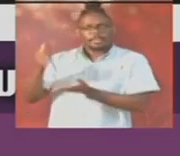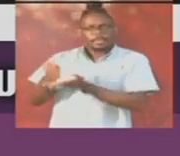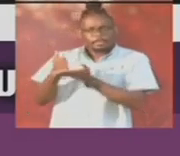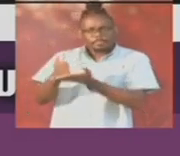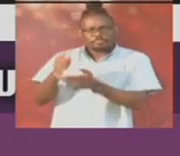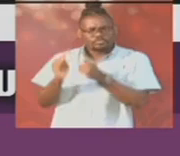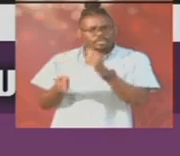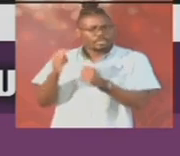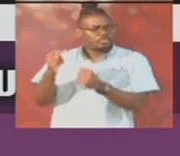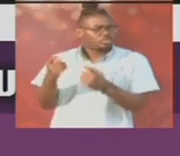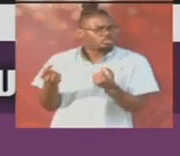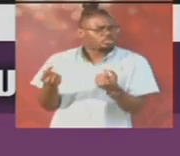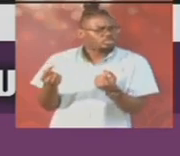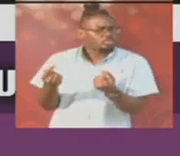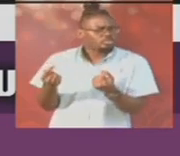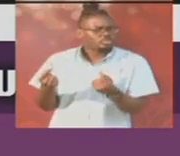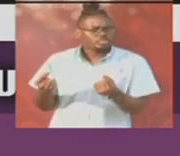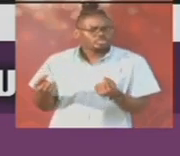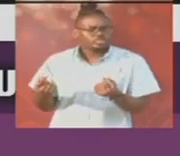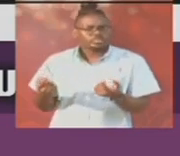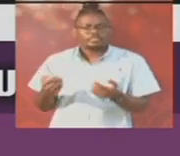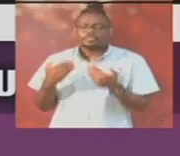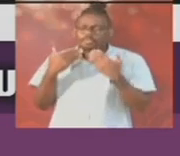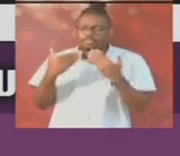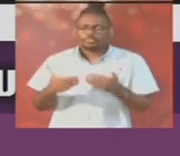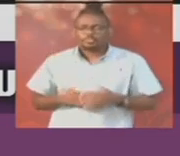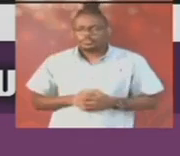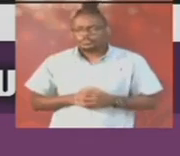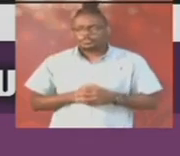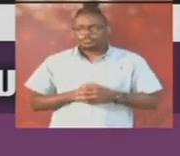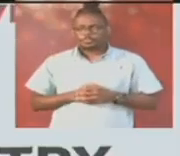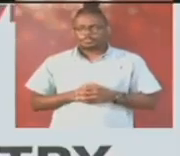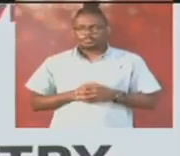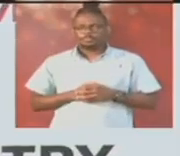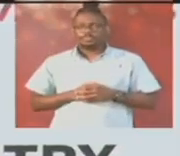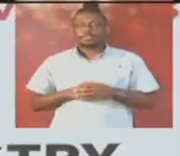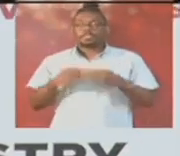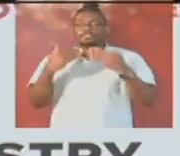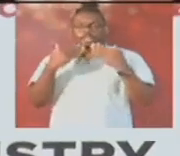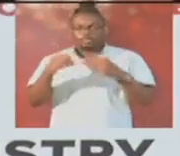they had gotten correct. Thank you. Thank you for the question. So